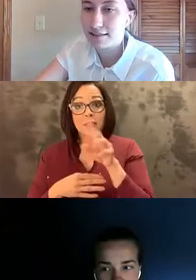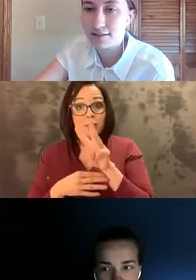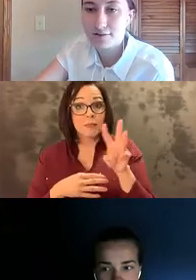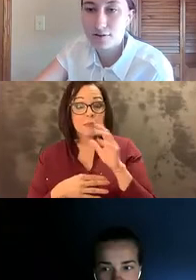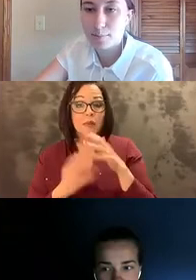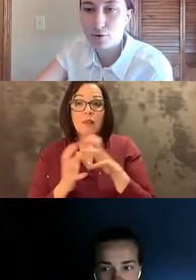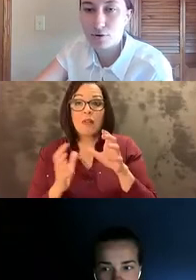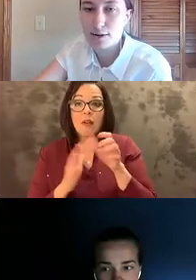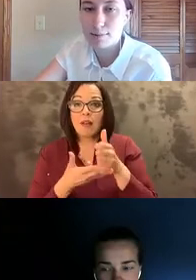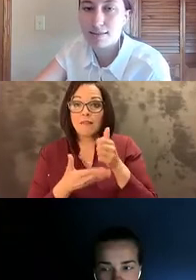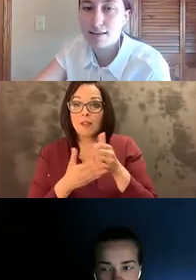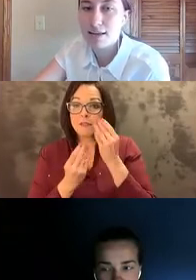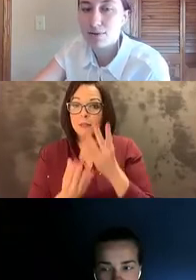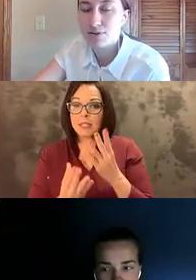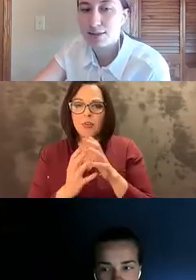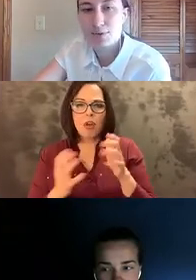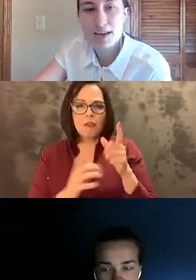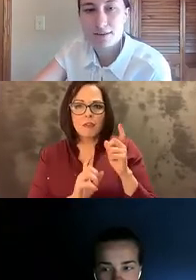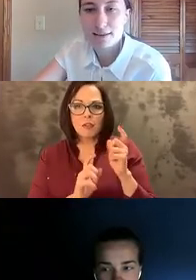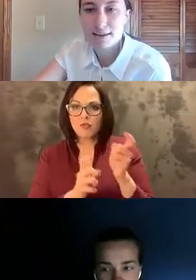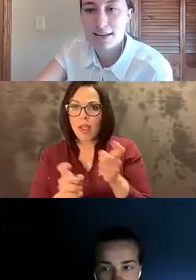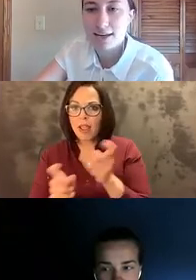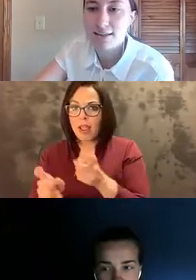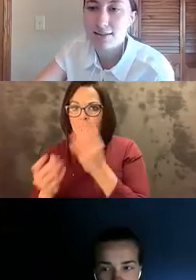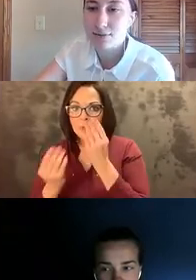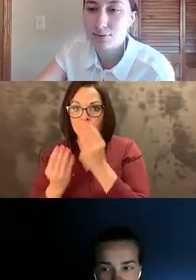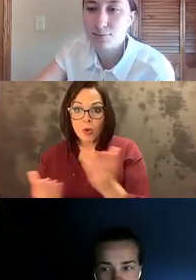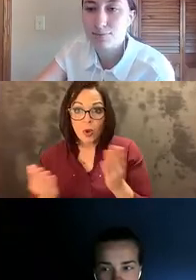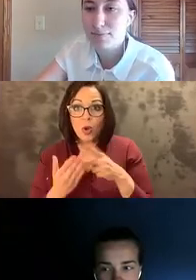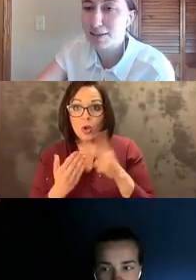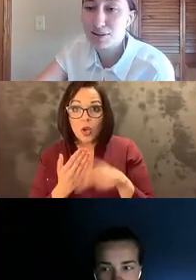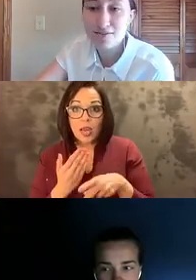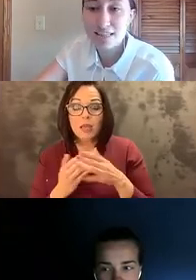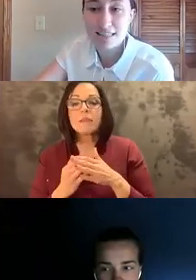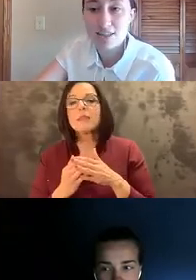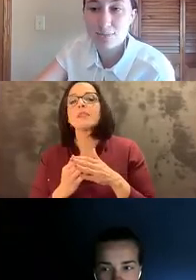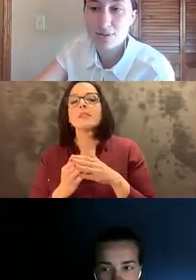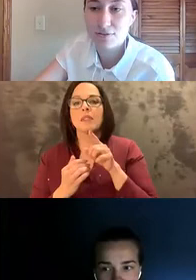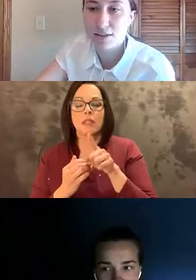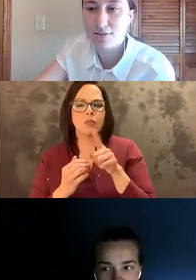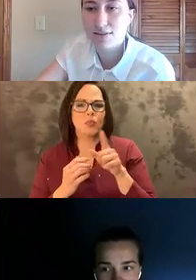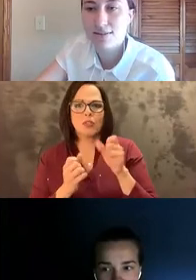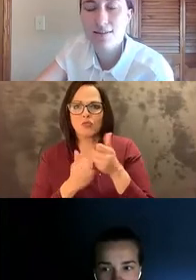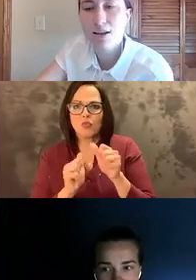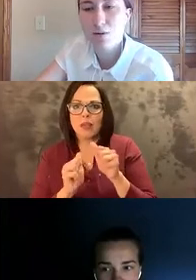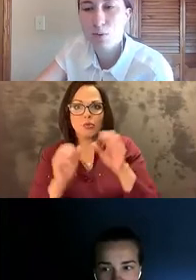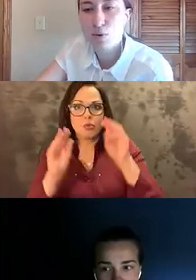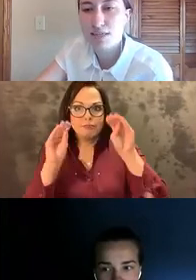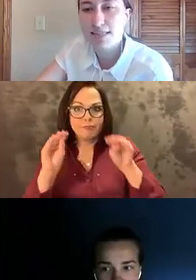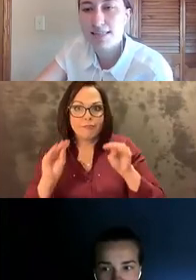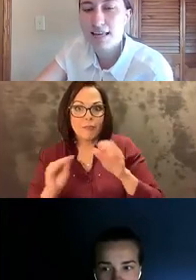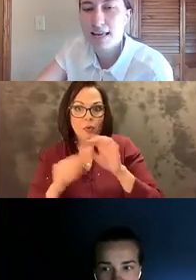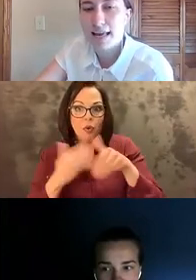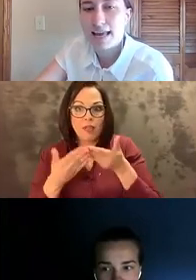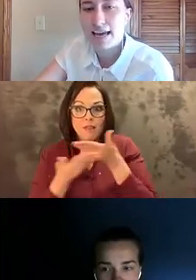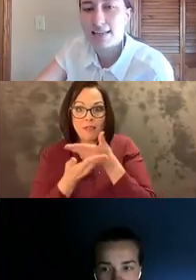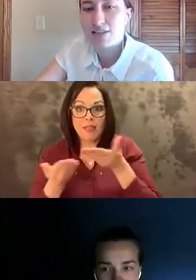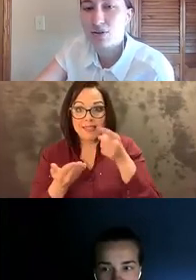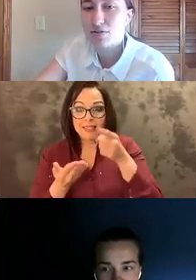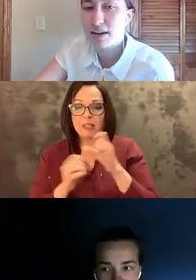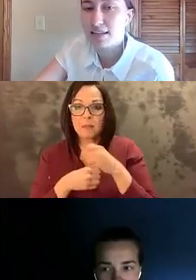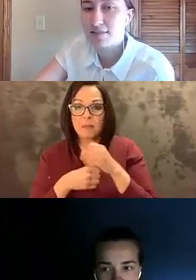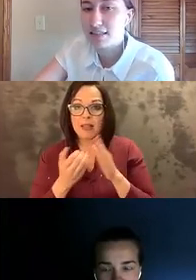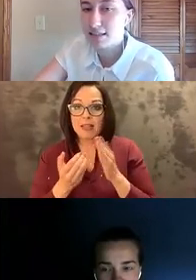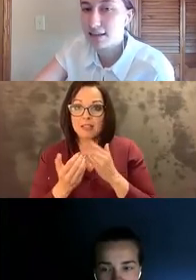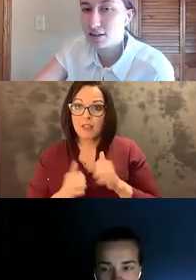for all the different grant programs. We try to put everything on there to make your life easier when you fill out these reports. And